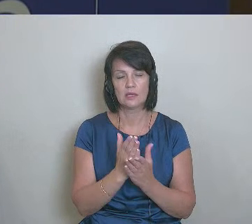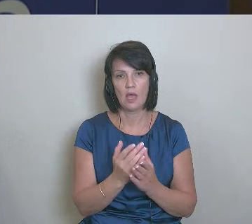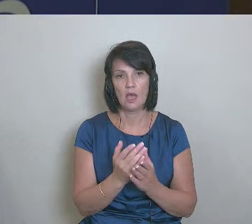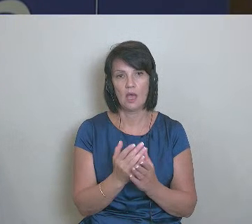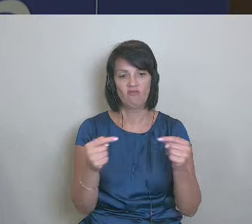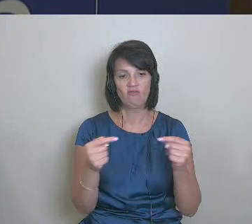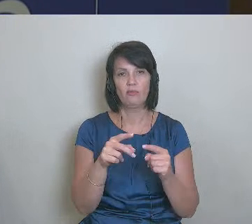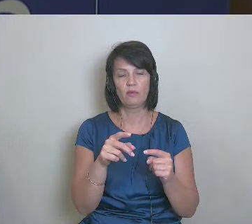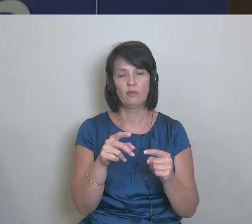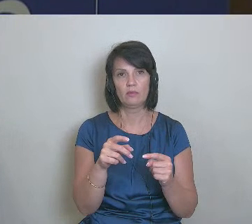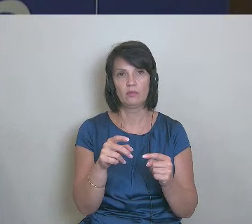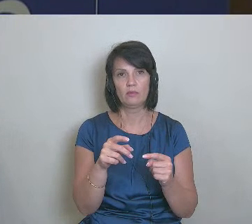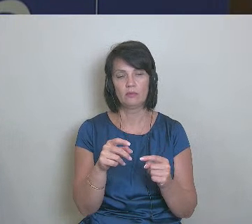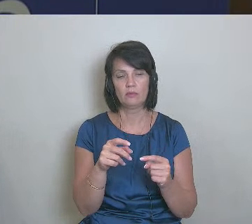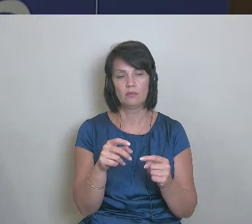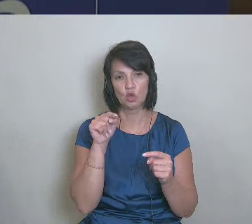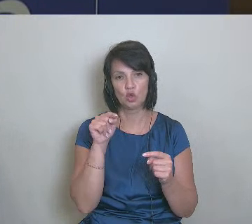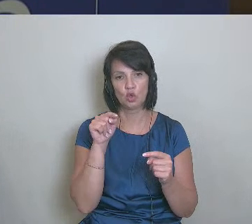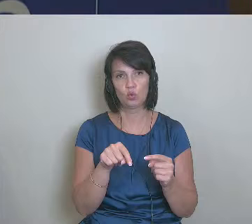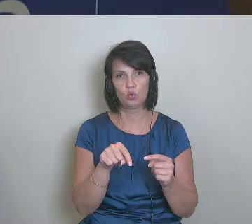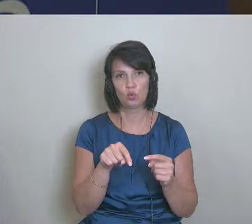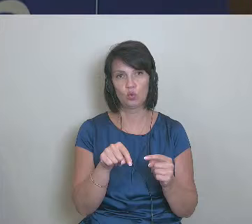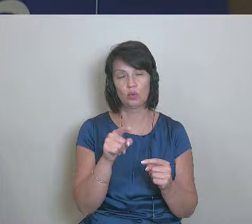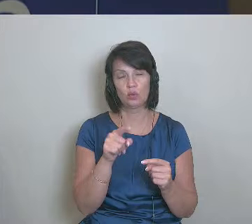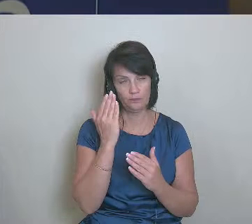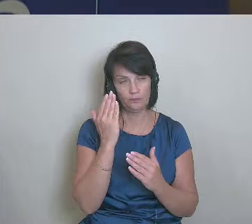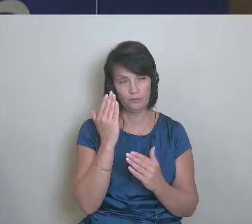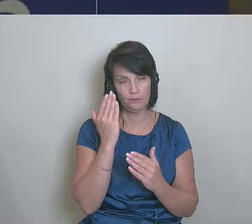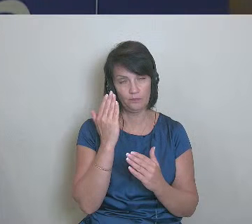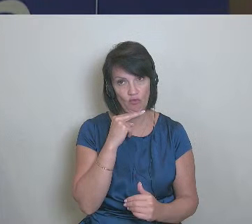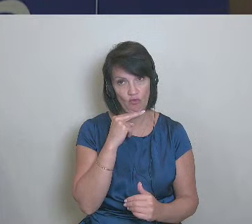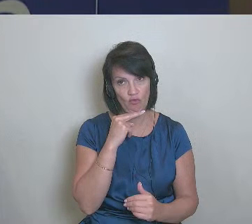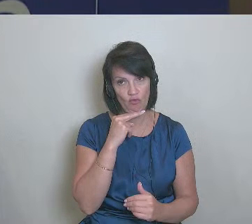10,000, they draw protocols.